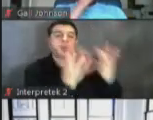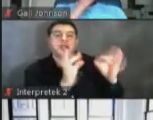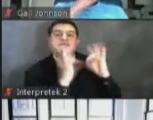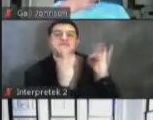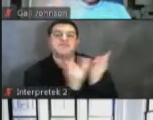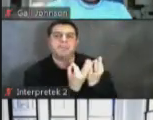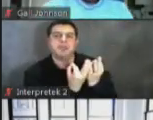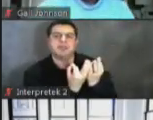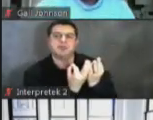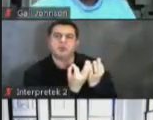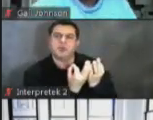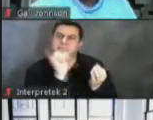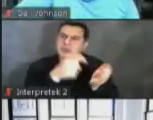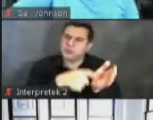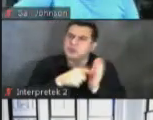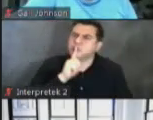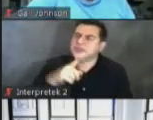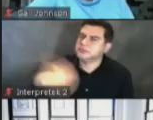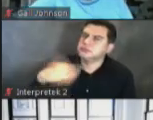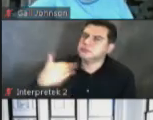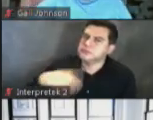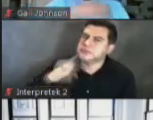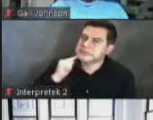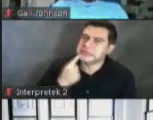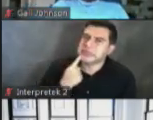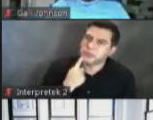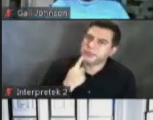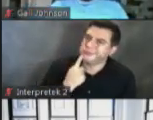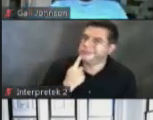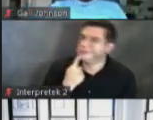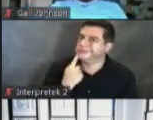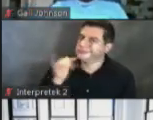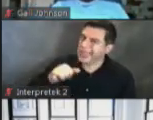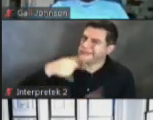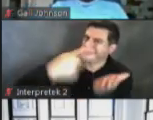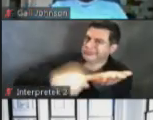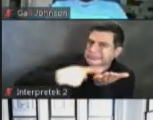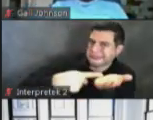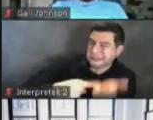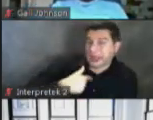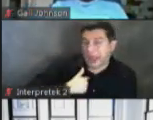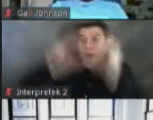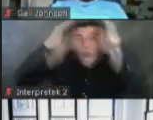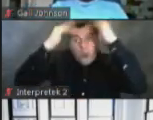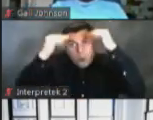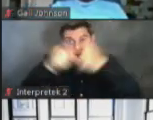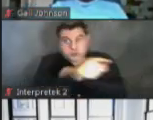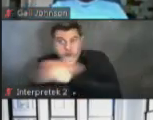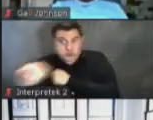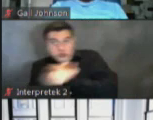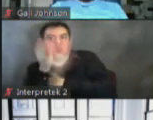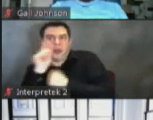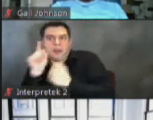that you'll really not just send your people, but you yourselves will meet with Gainesville citizens and try to have an